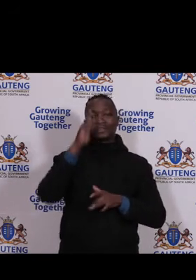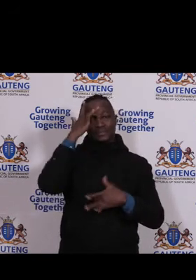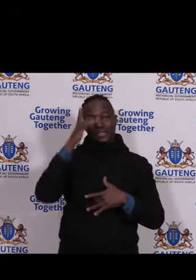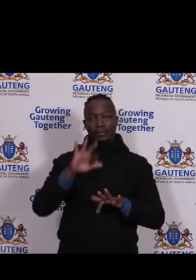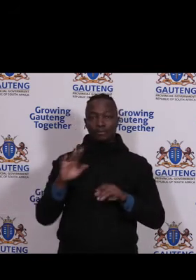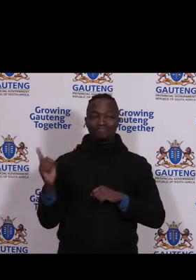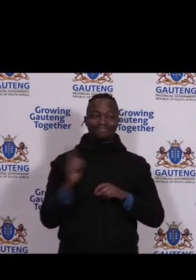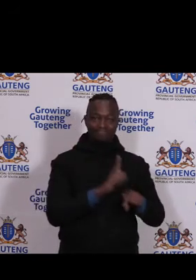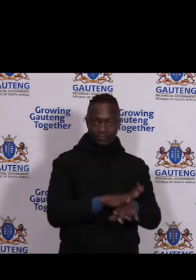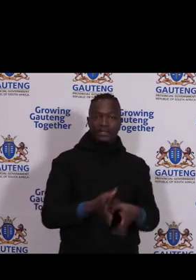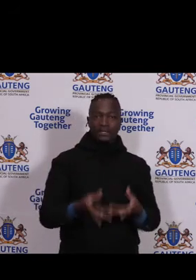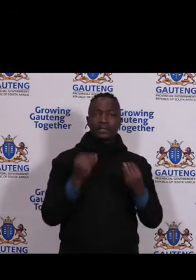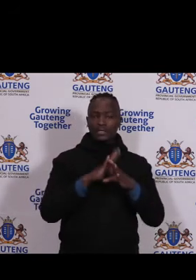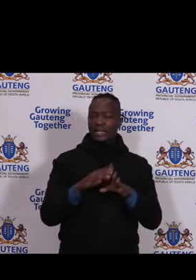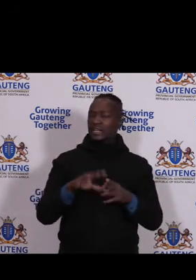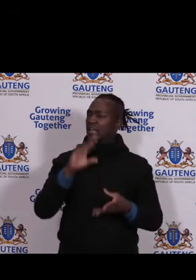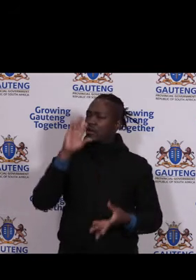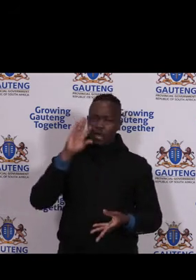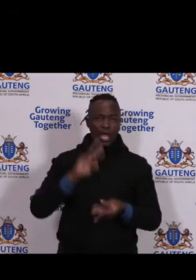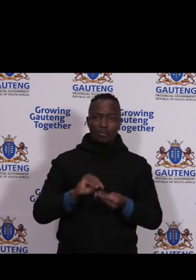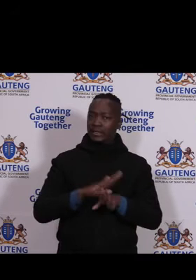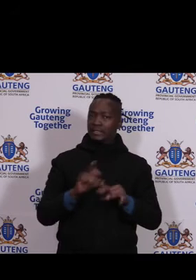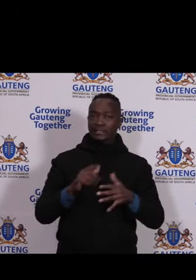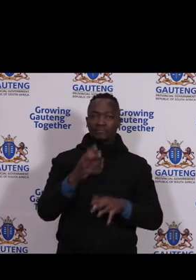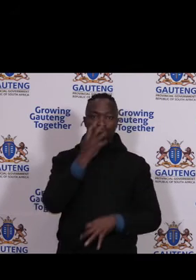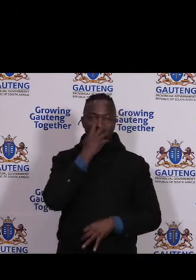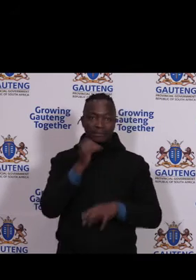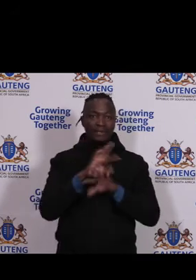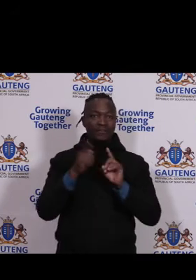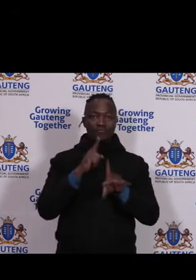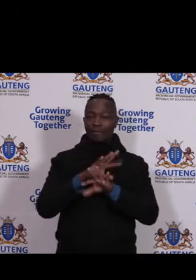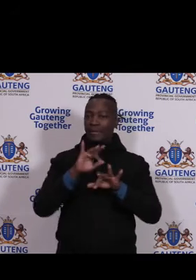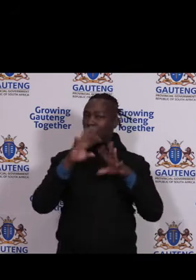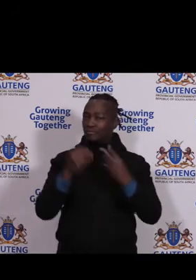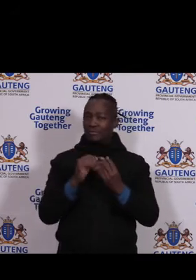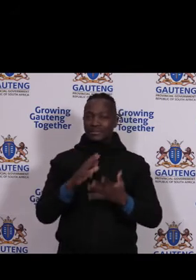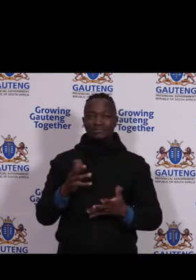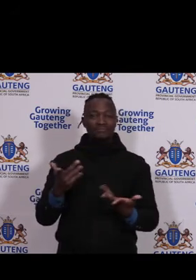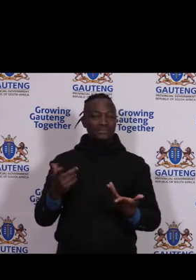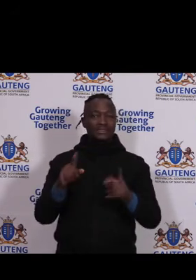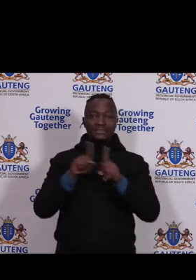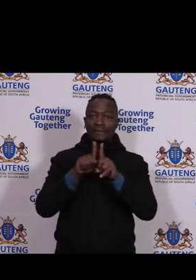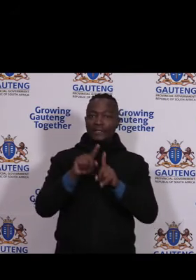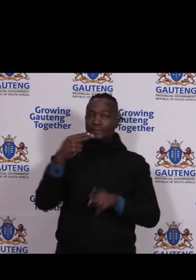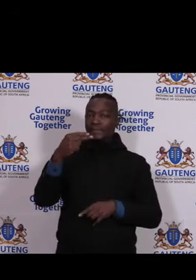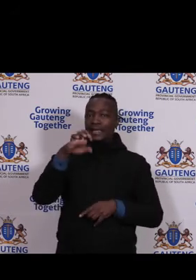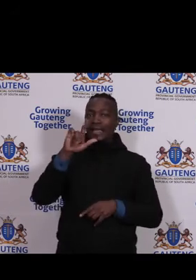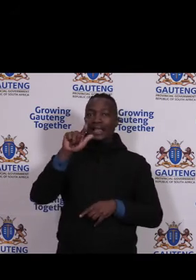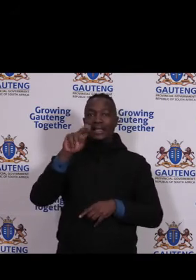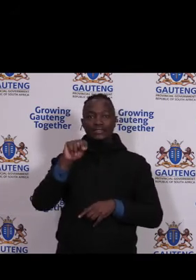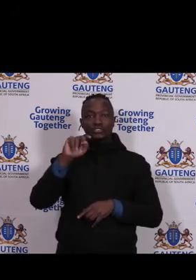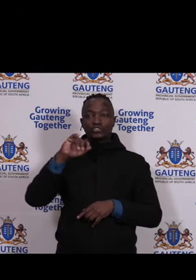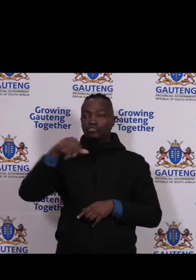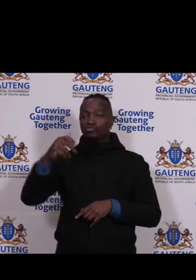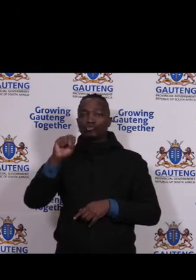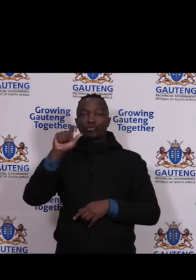are receiving the complete treatment, a step down from the hospitals like Holland Joseph and Chris Hari